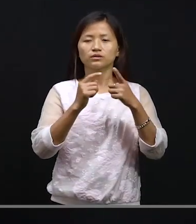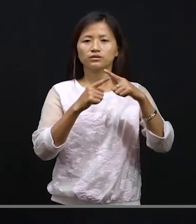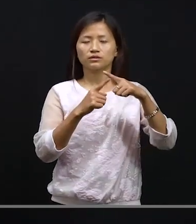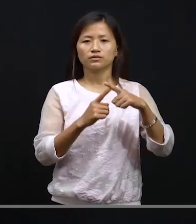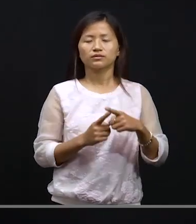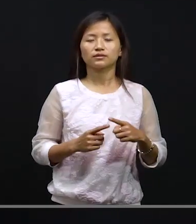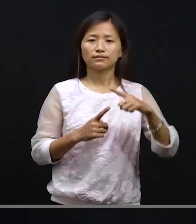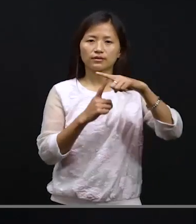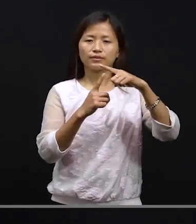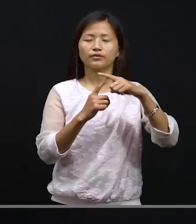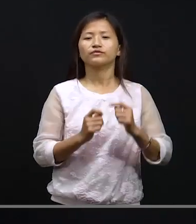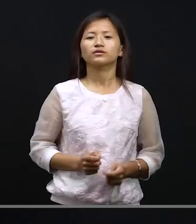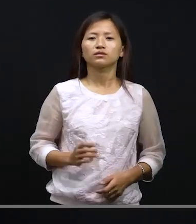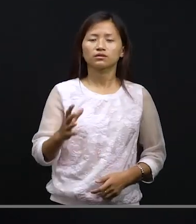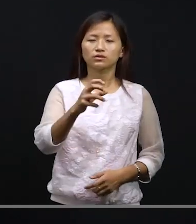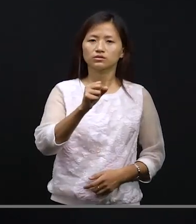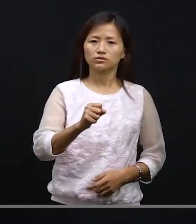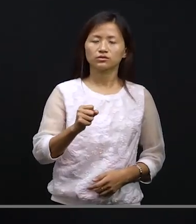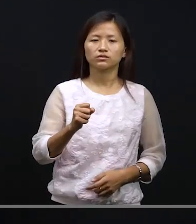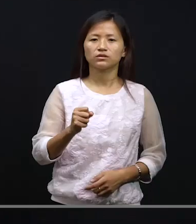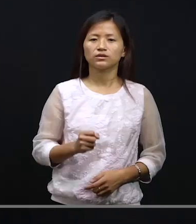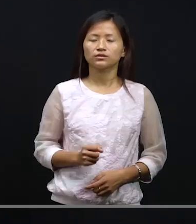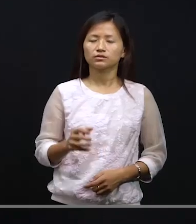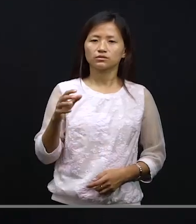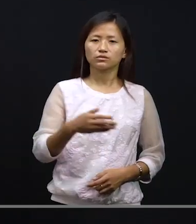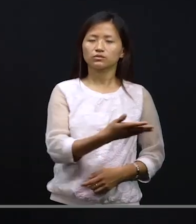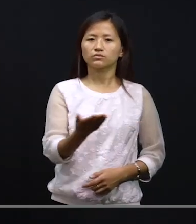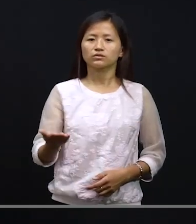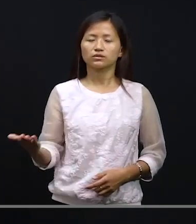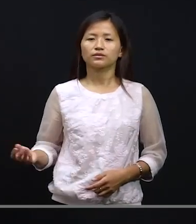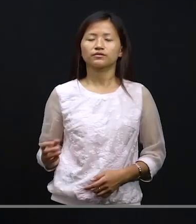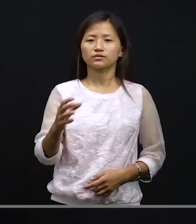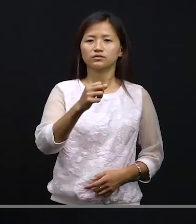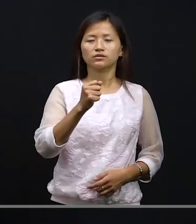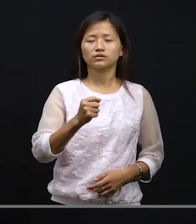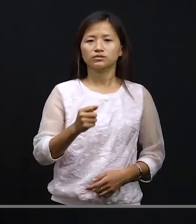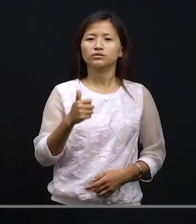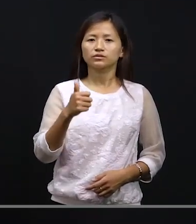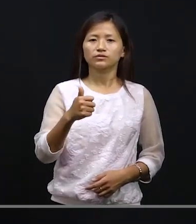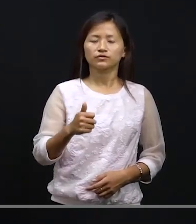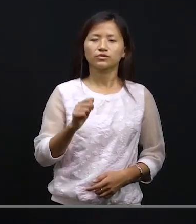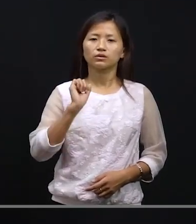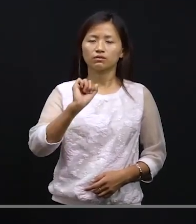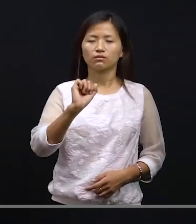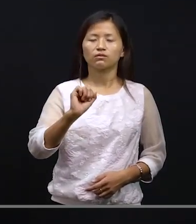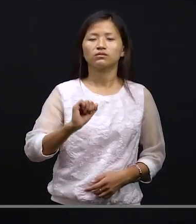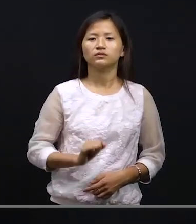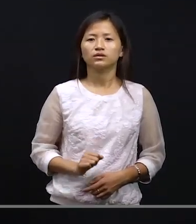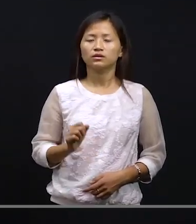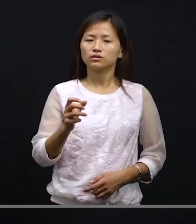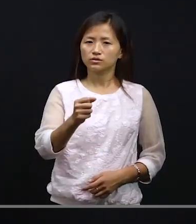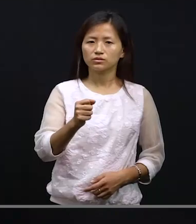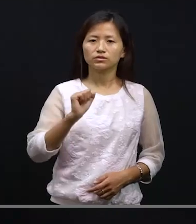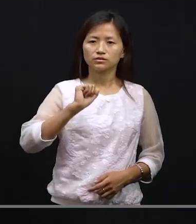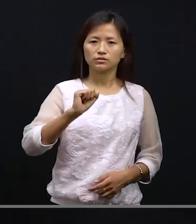that type of control. Those type of control is good for you. Your parents are doing it because they knew that by controlling